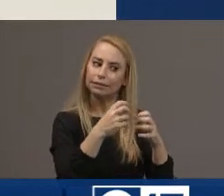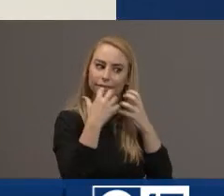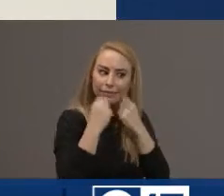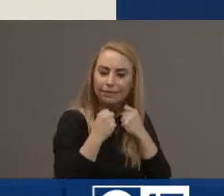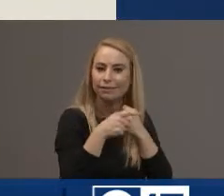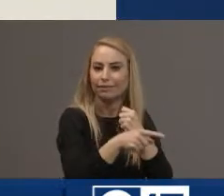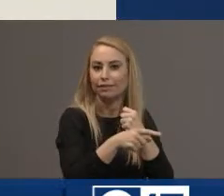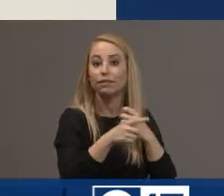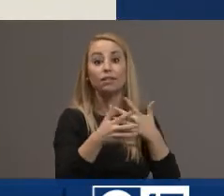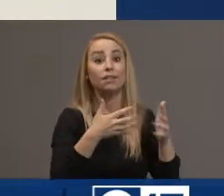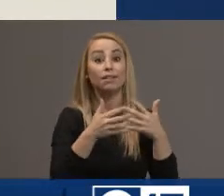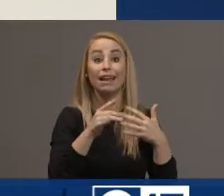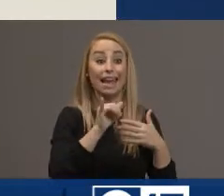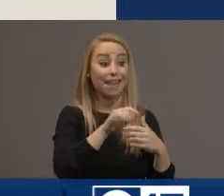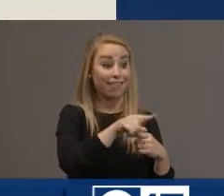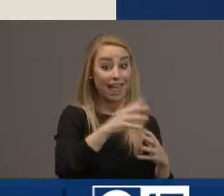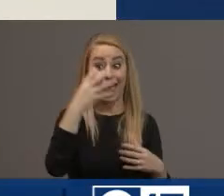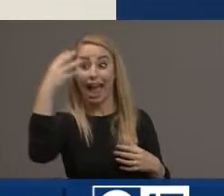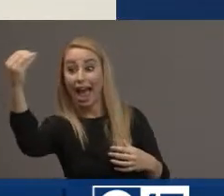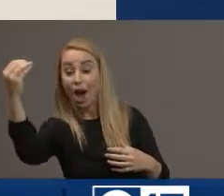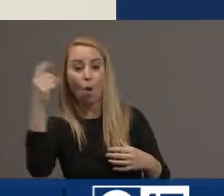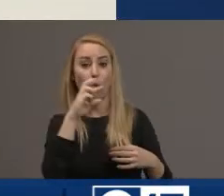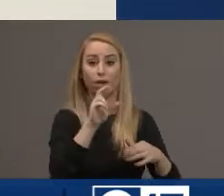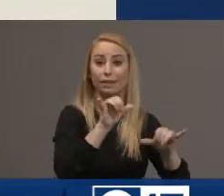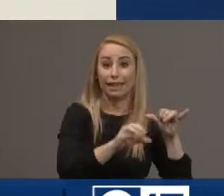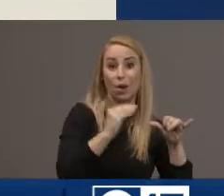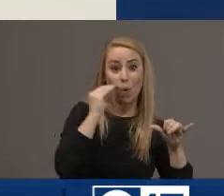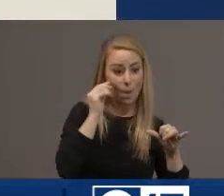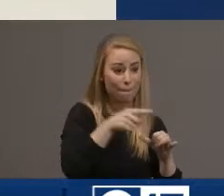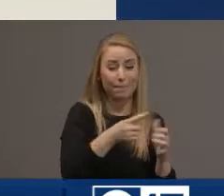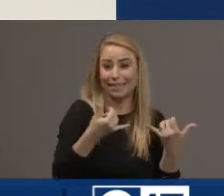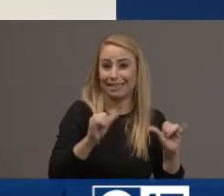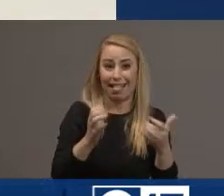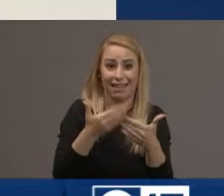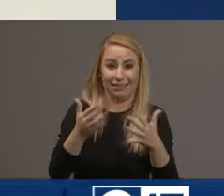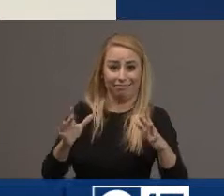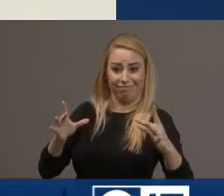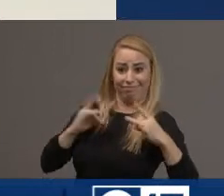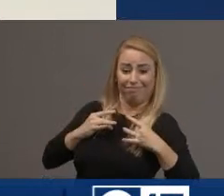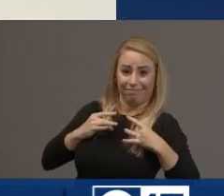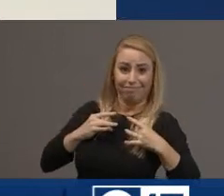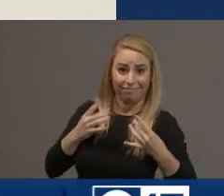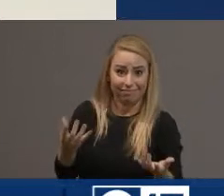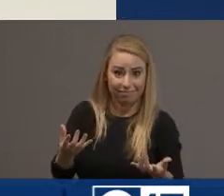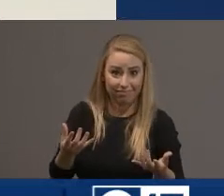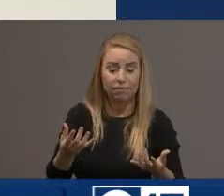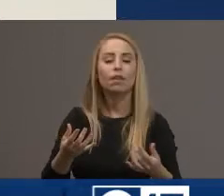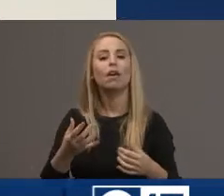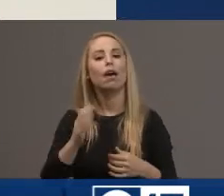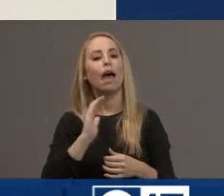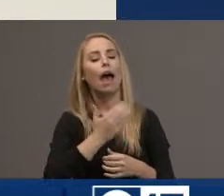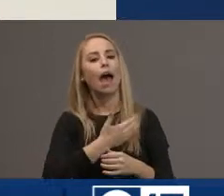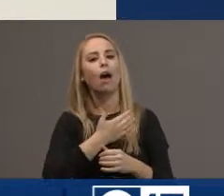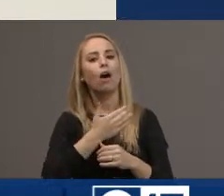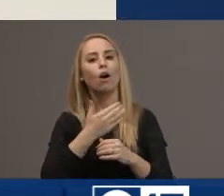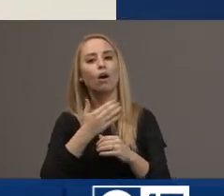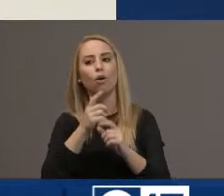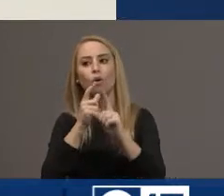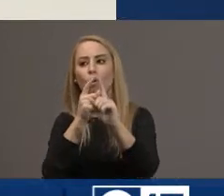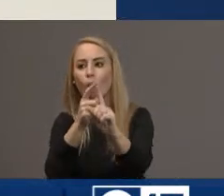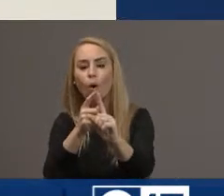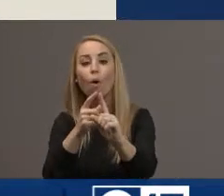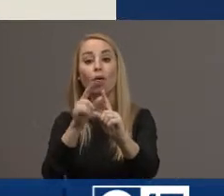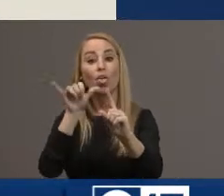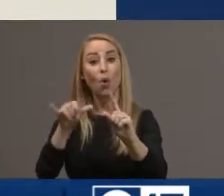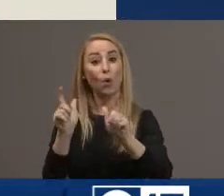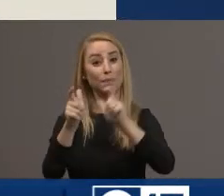or not, they can catch this virus and they can spread this virus. And what we're looking to is to break up the